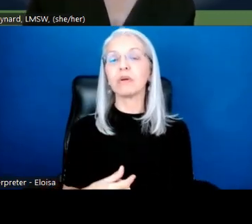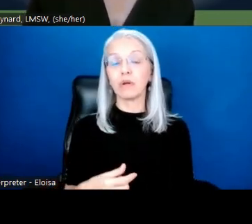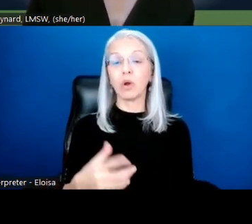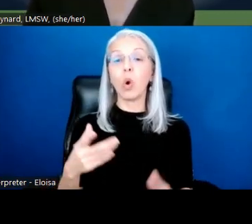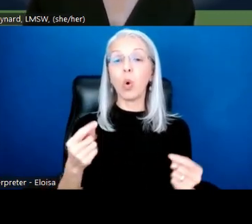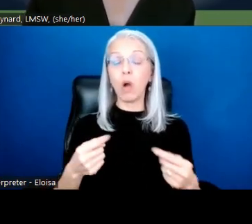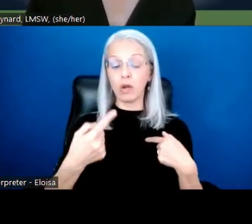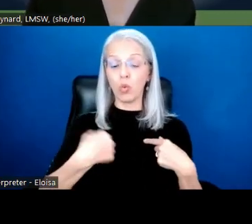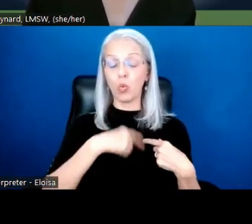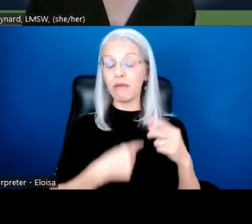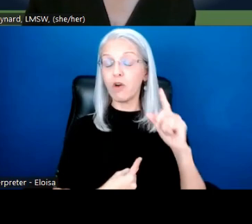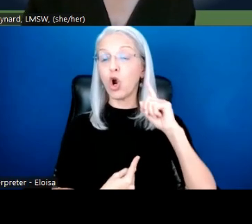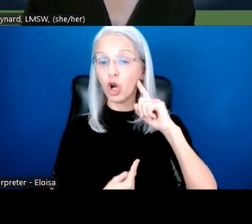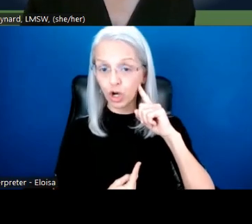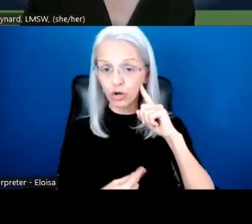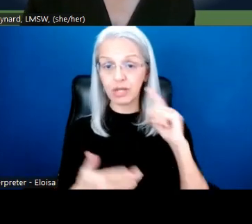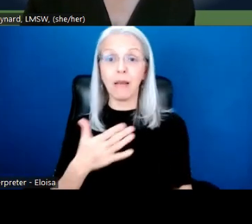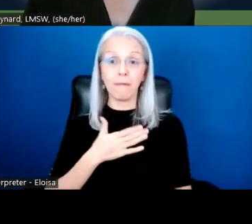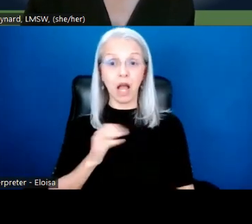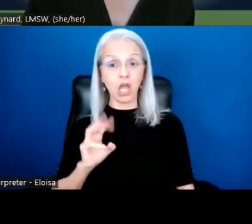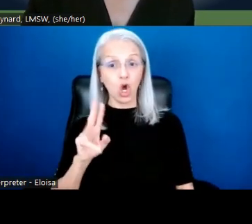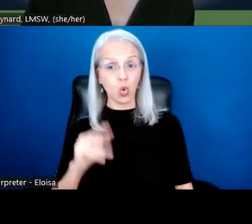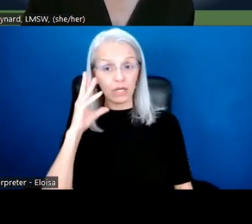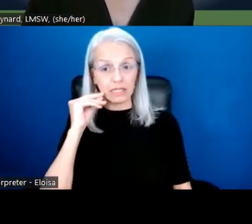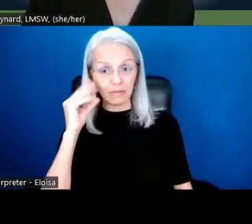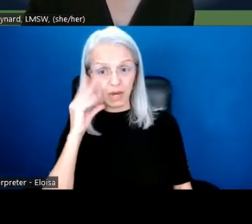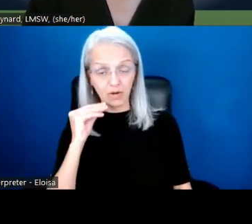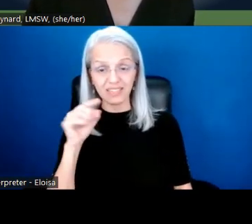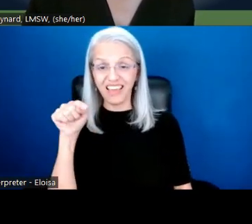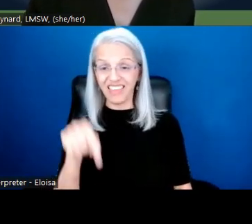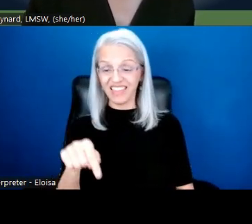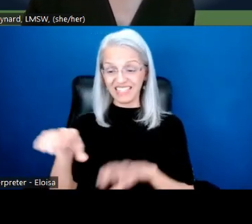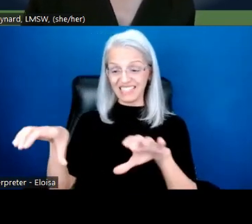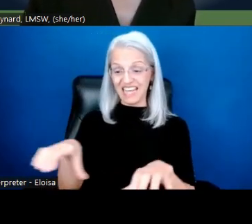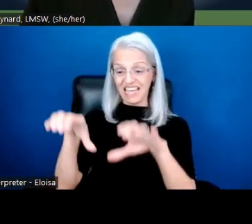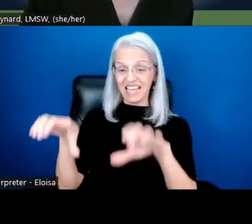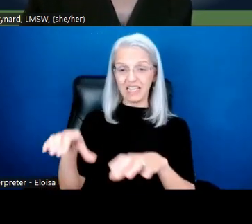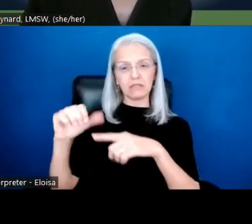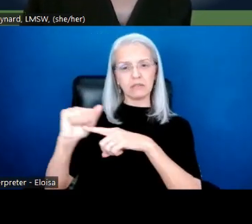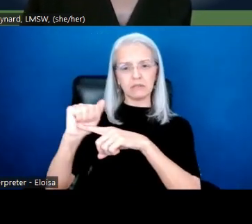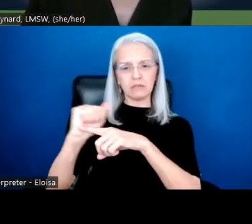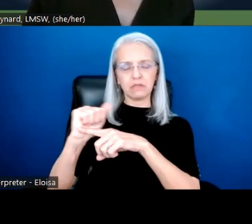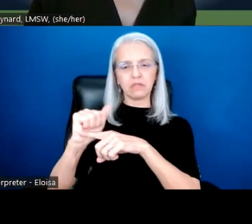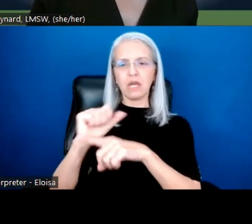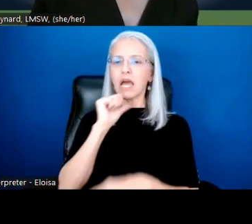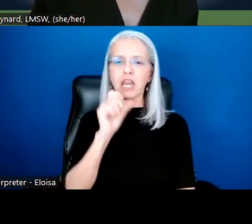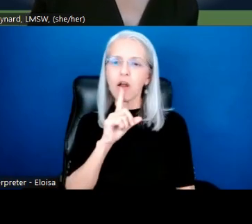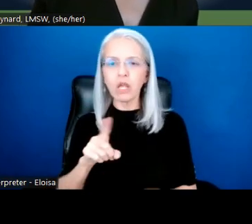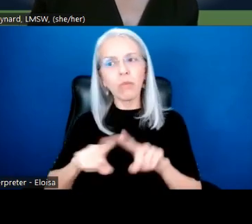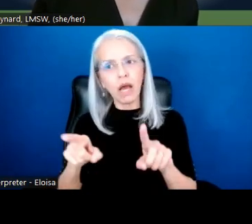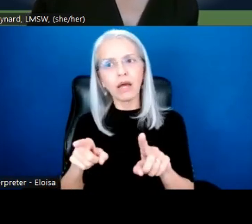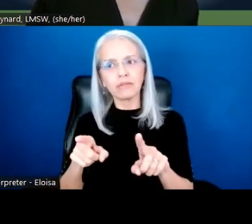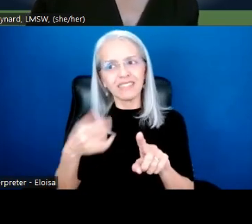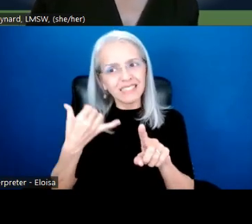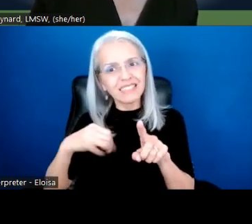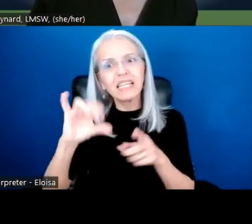my own experience as well was that this exercise, which is only an exercise, not real, it's still really hard. And